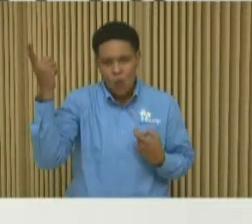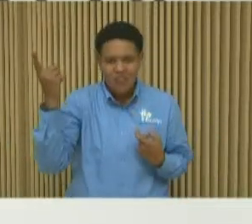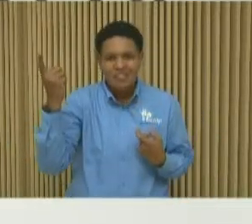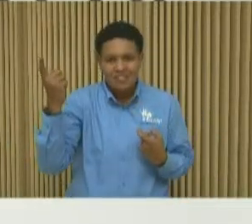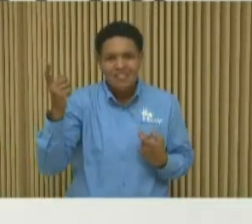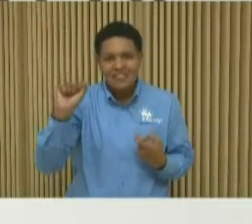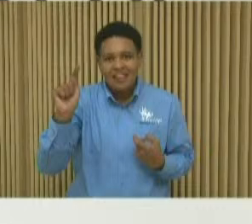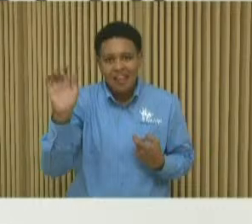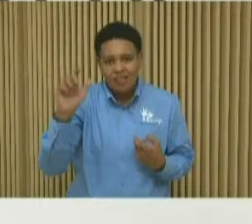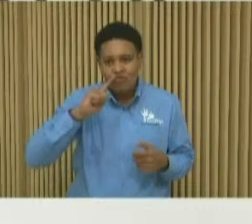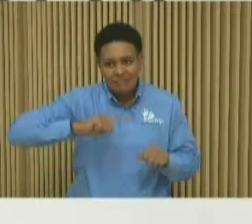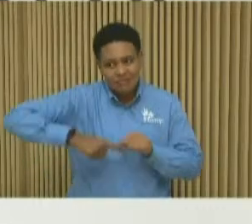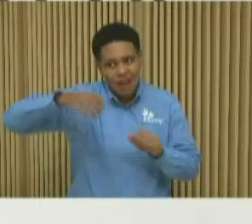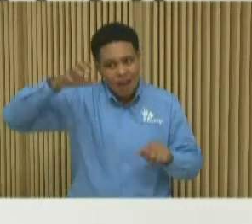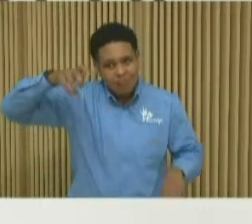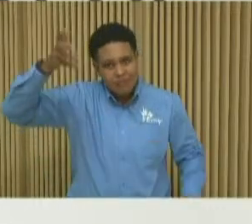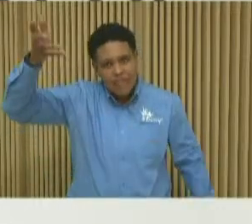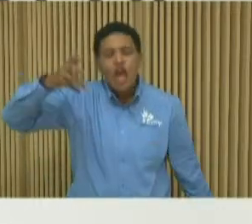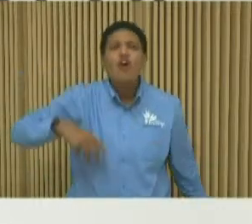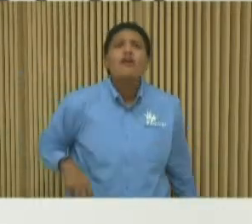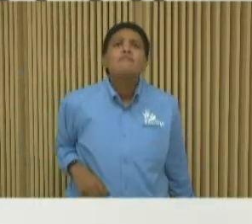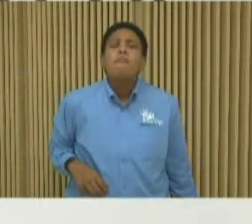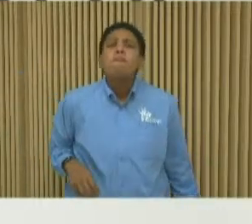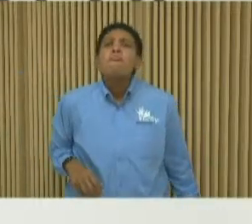St. Catherine, where